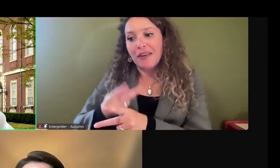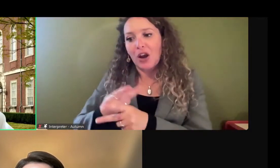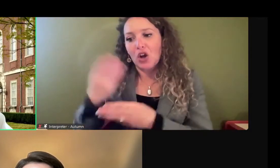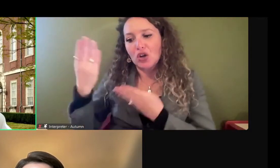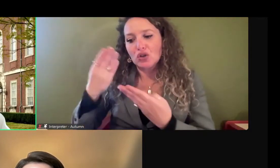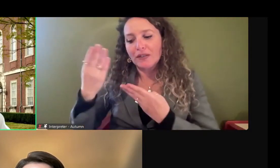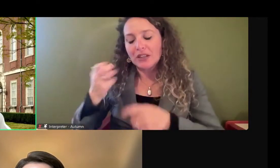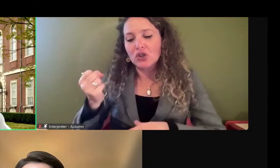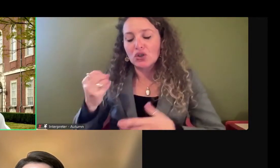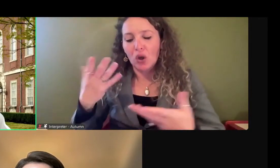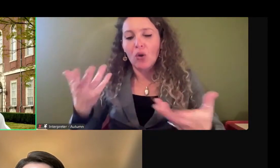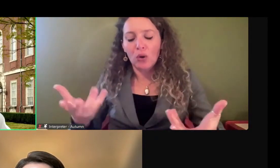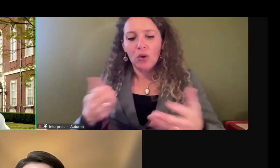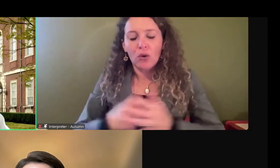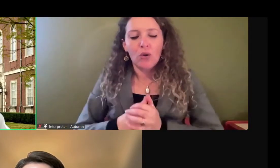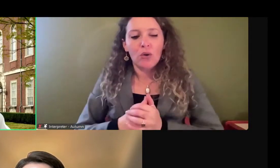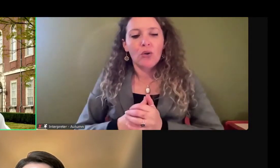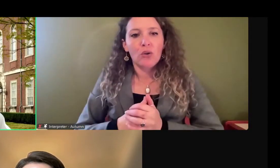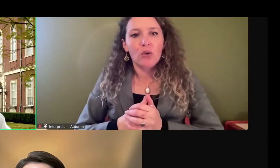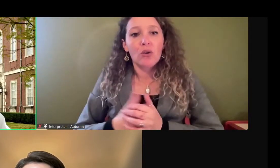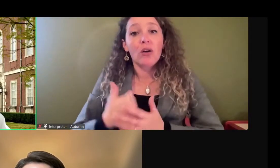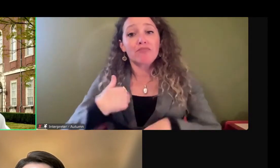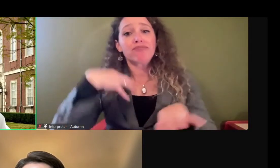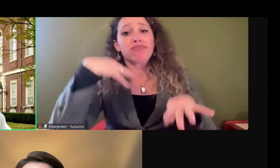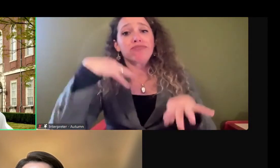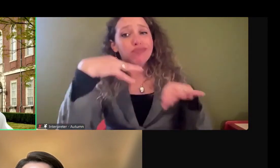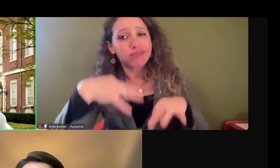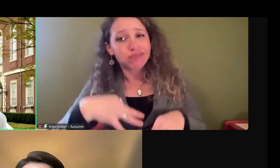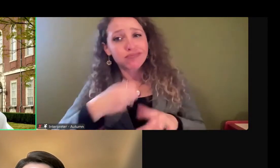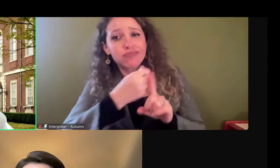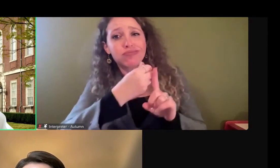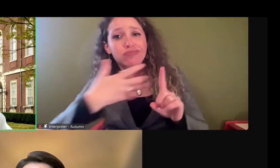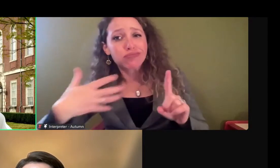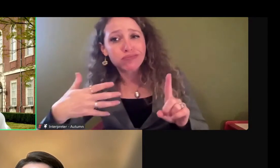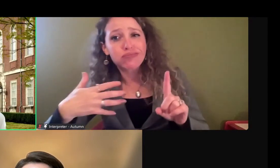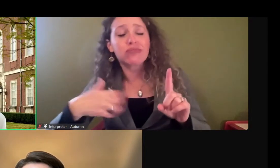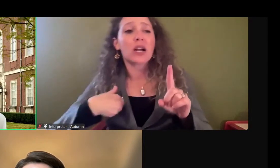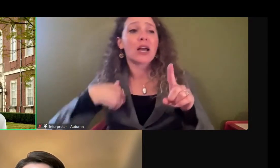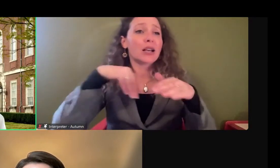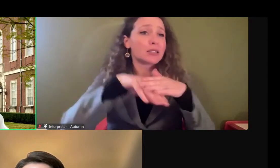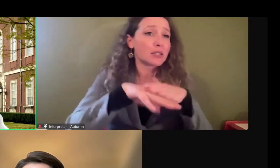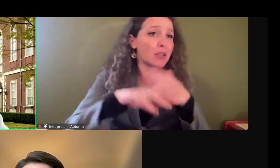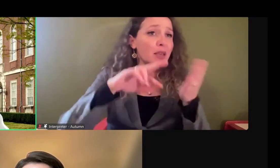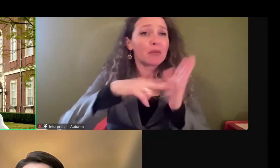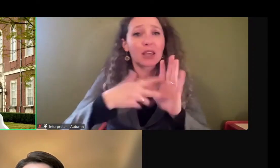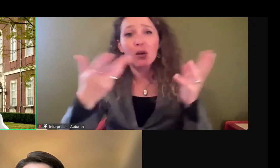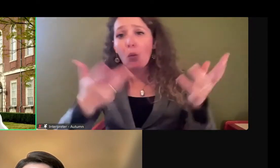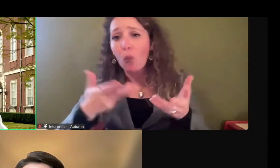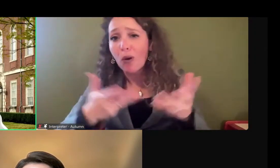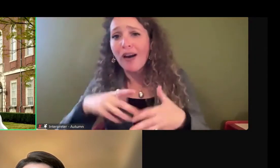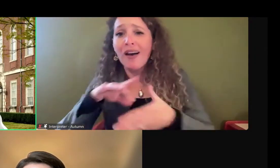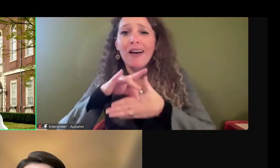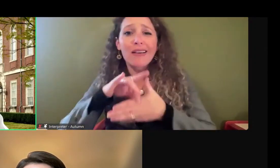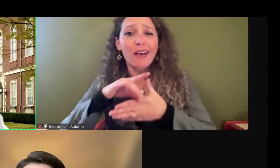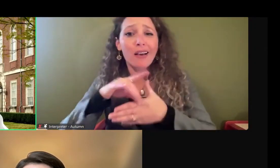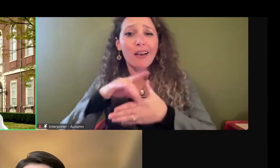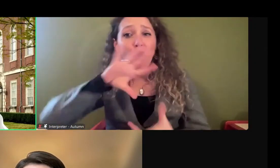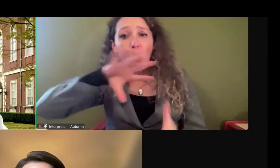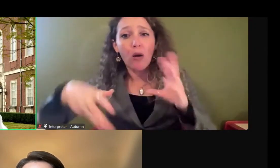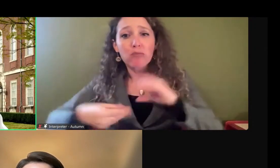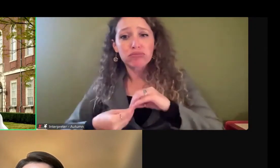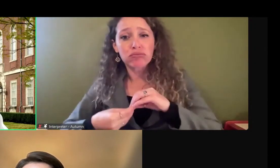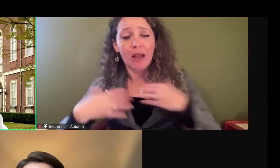when they gain the insights about the definition and significance of accessibility in the context of healthcare